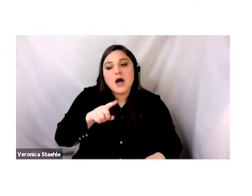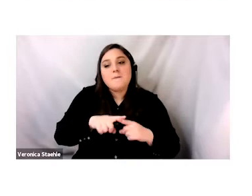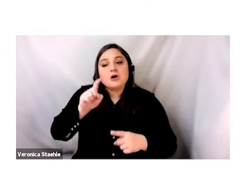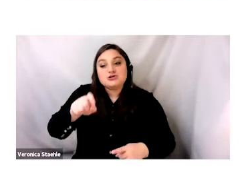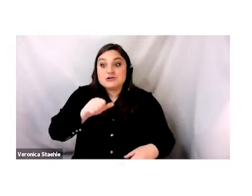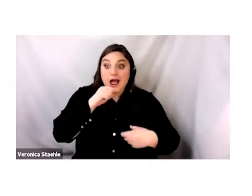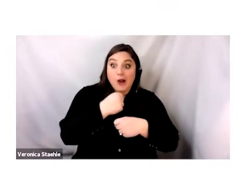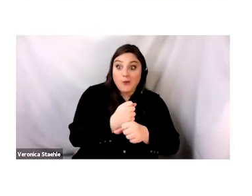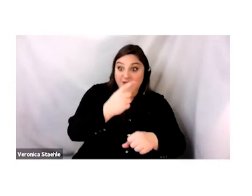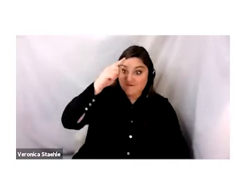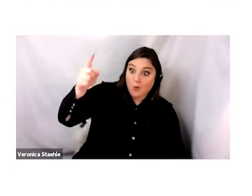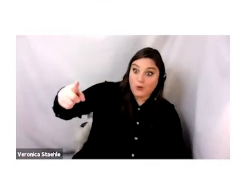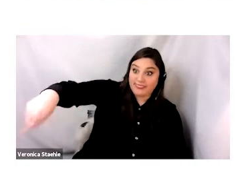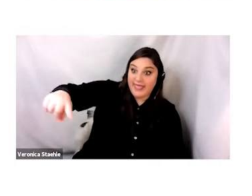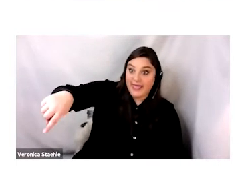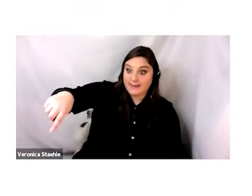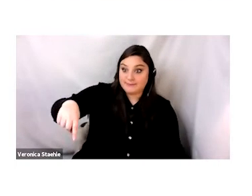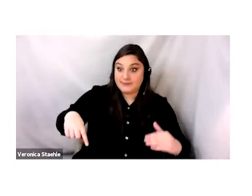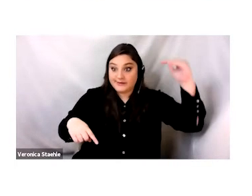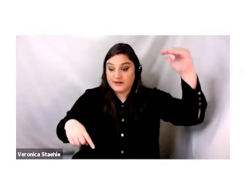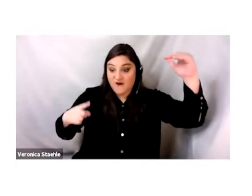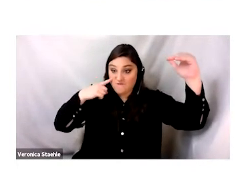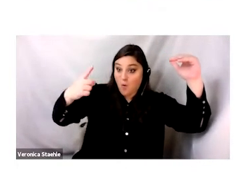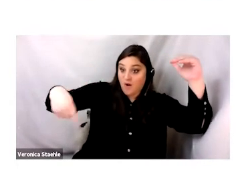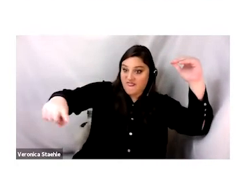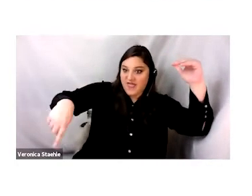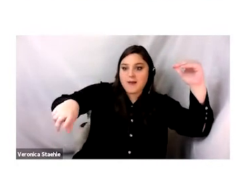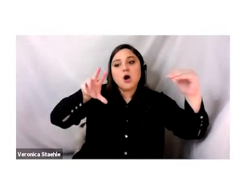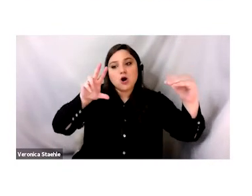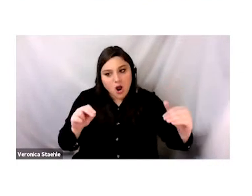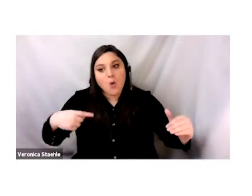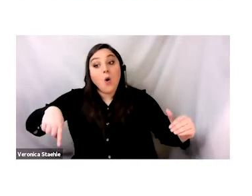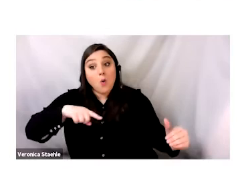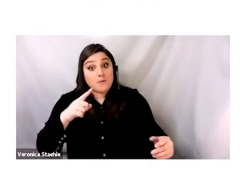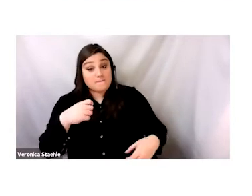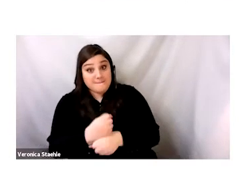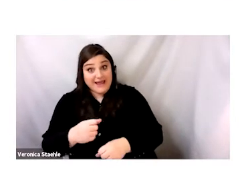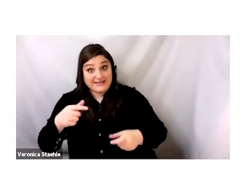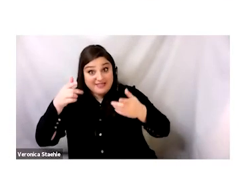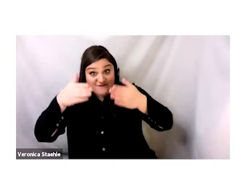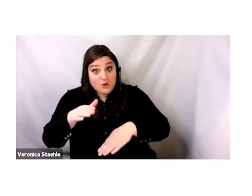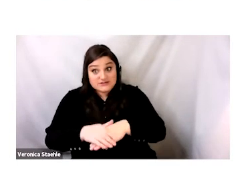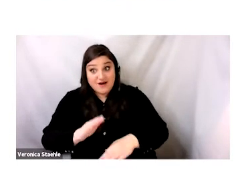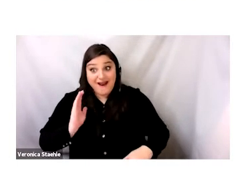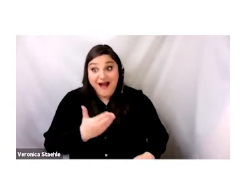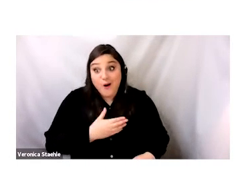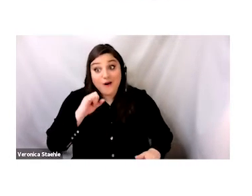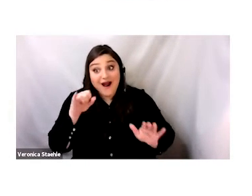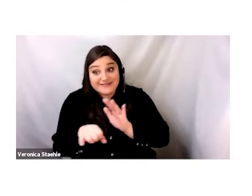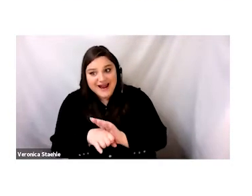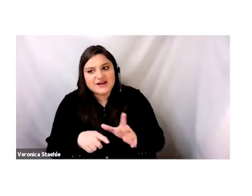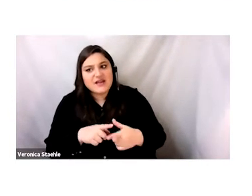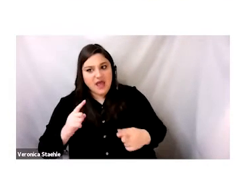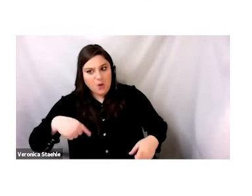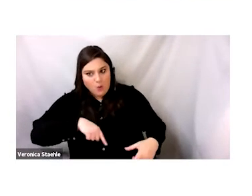recognize the different identities and perspectives that we bring in spaces, and we should not be only centering certain identities and